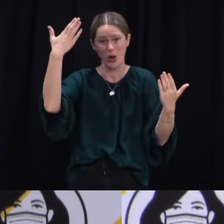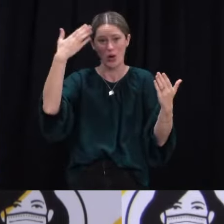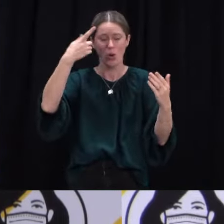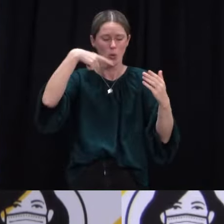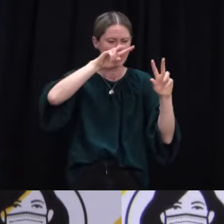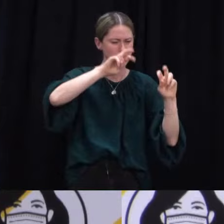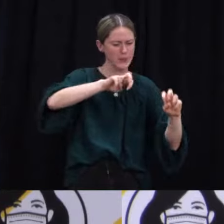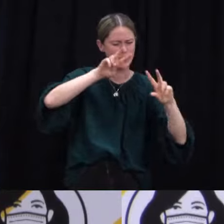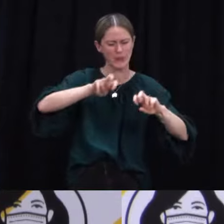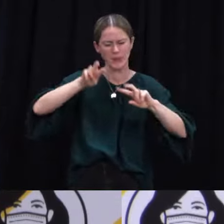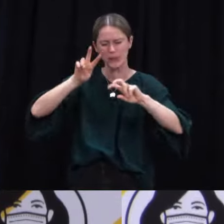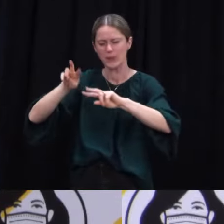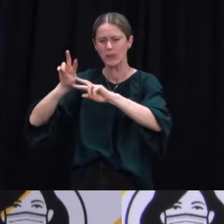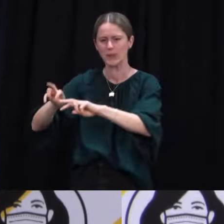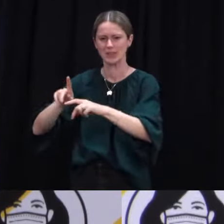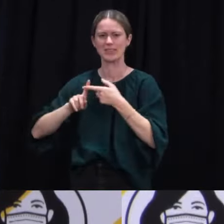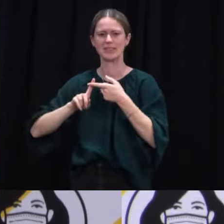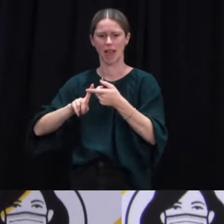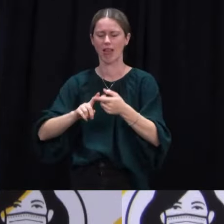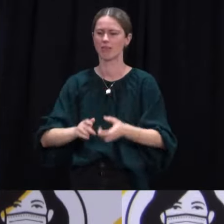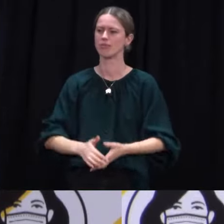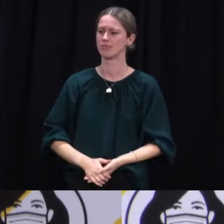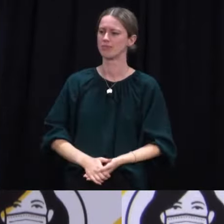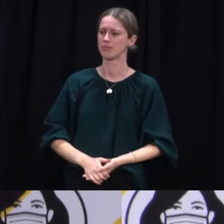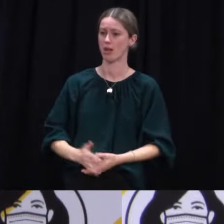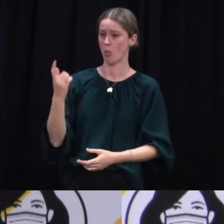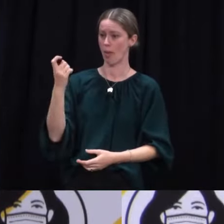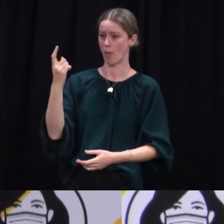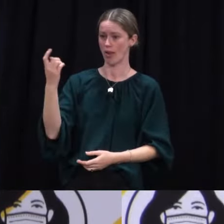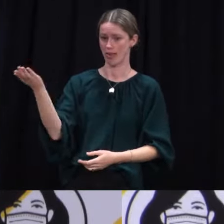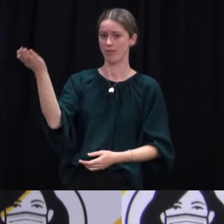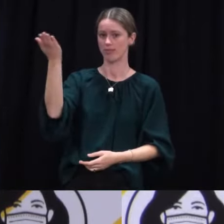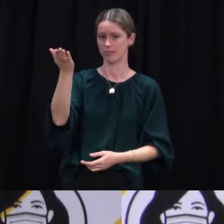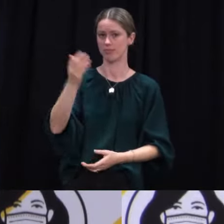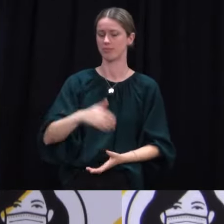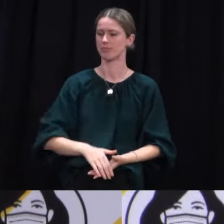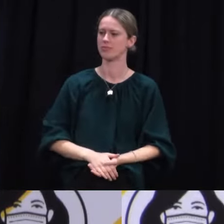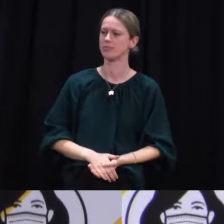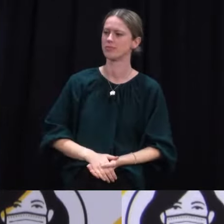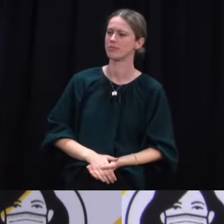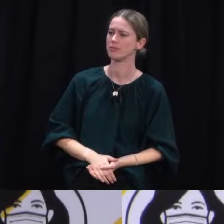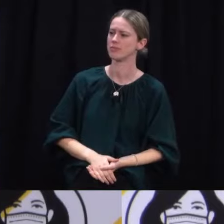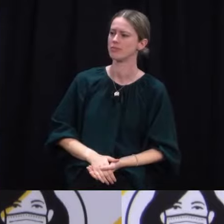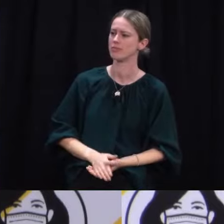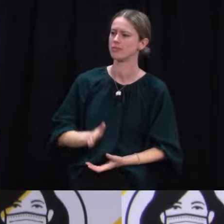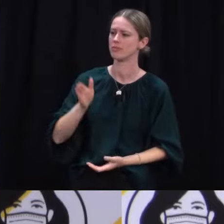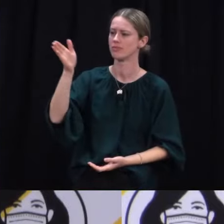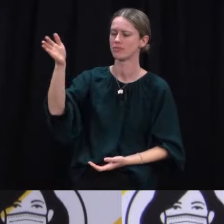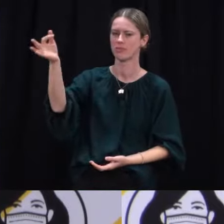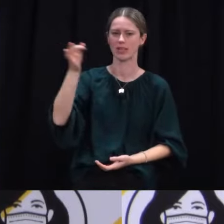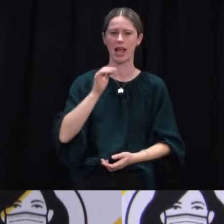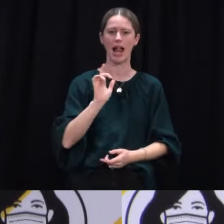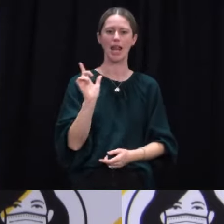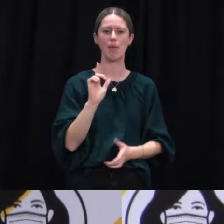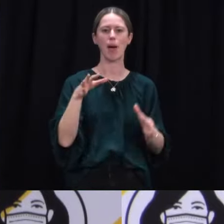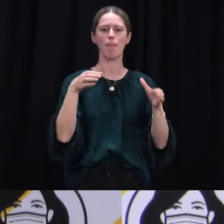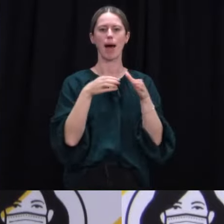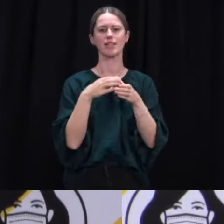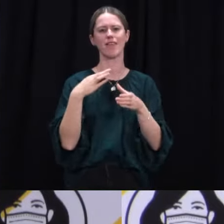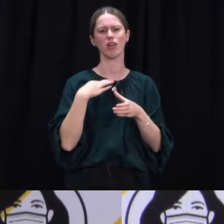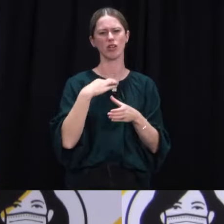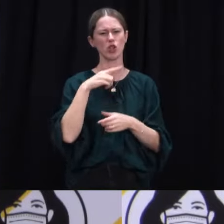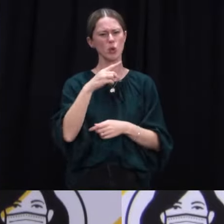every potential avenue and every potential possibility. I'll let you have one more question, then I'll start coming back around the back. Labour Party volunteers, are you disappointed that they continue